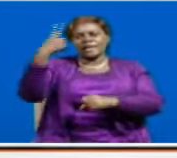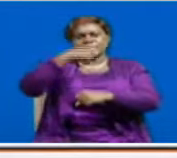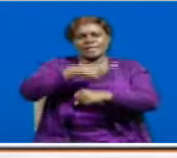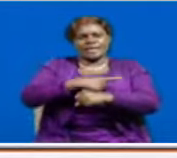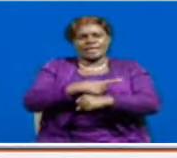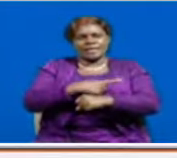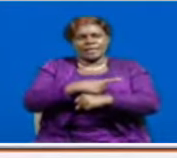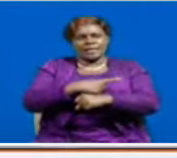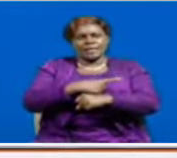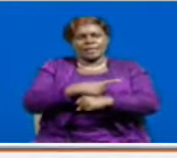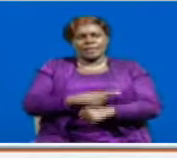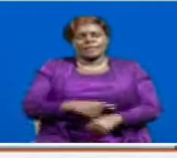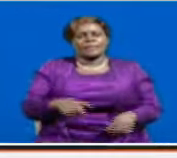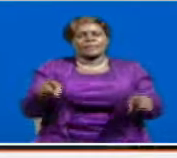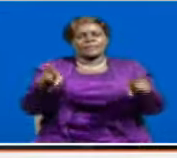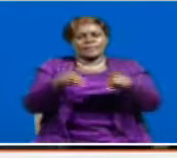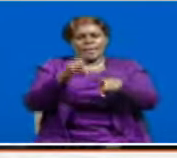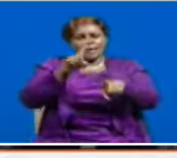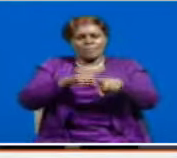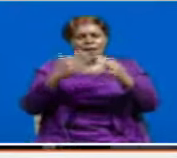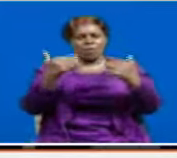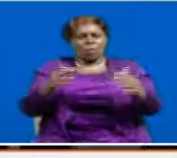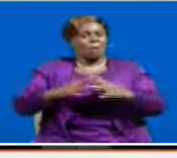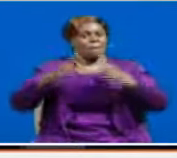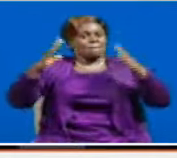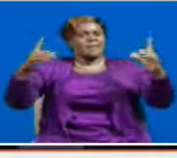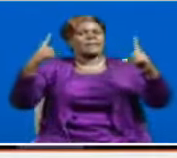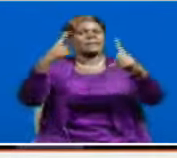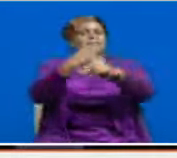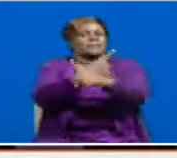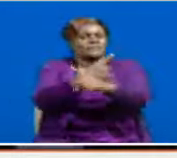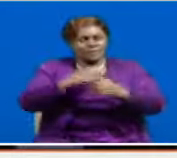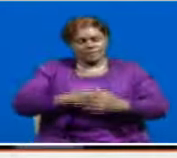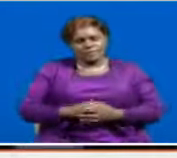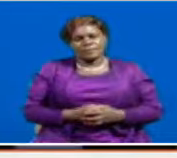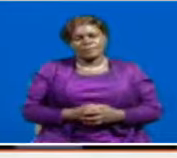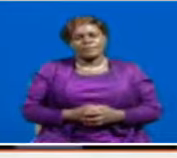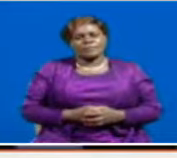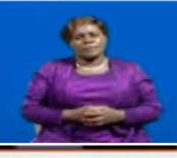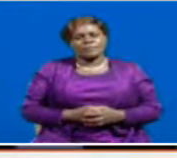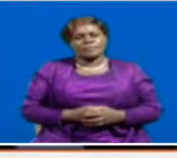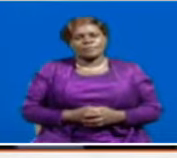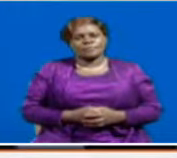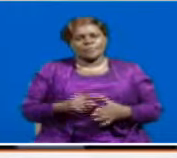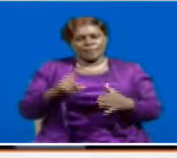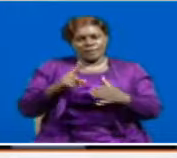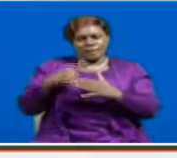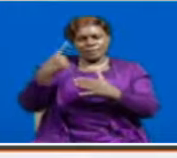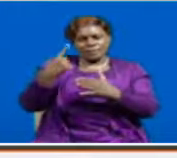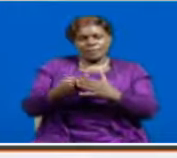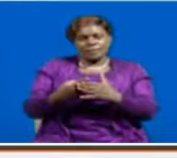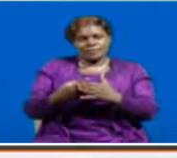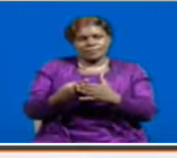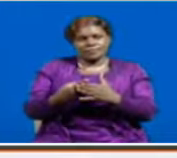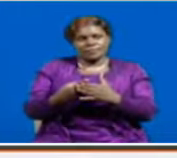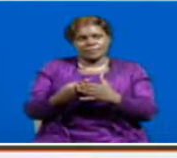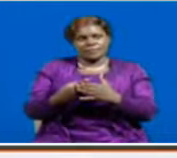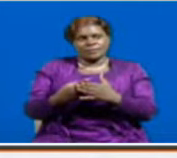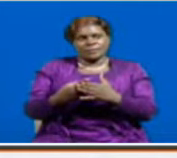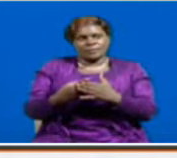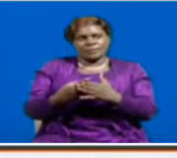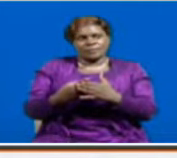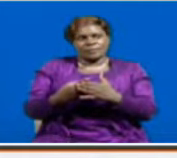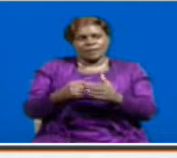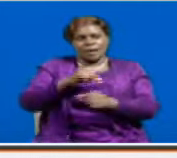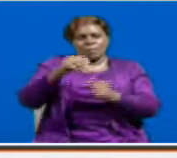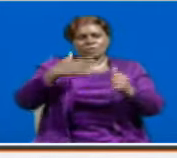ile award ceremony. This time it will be of a great difference. So and then it's